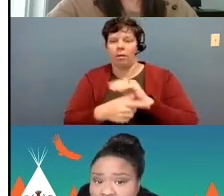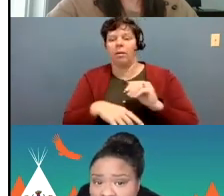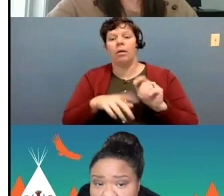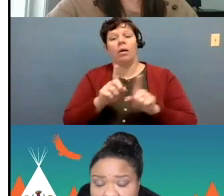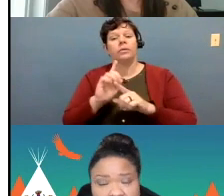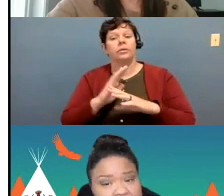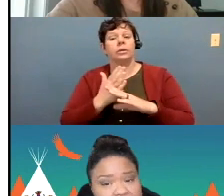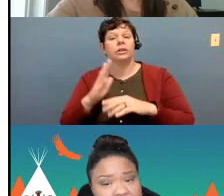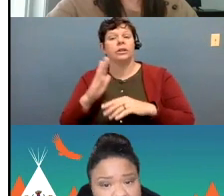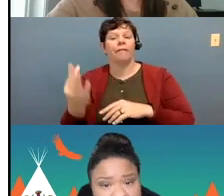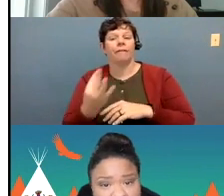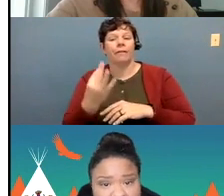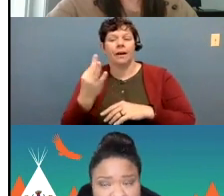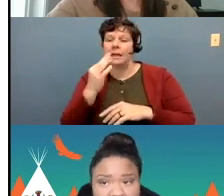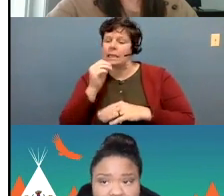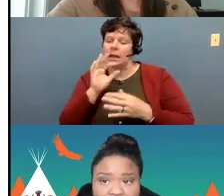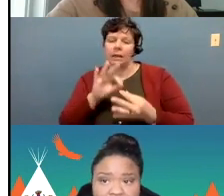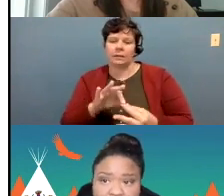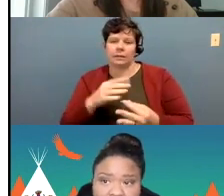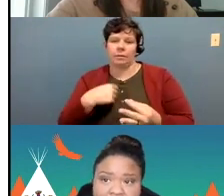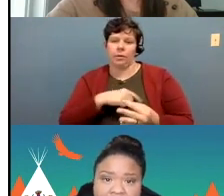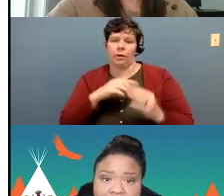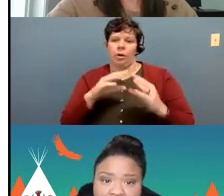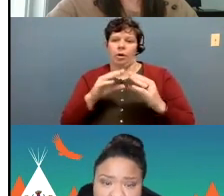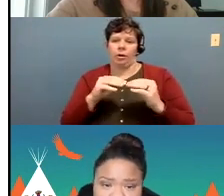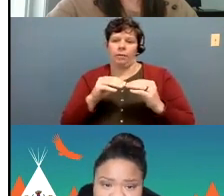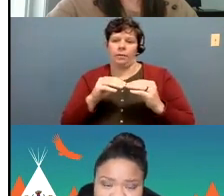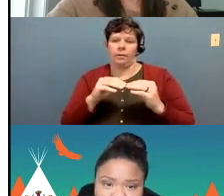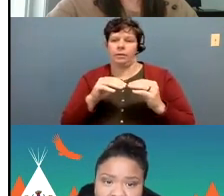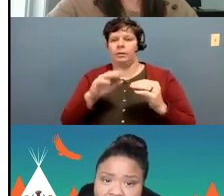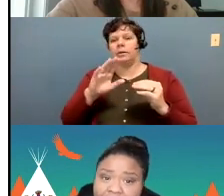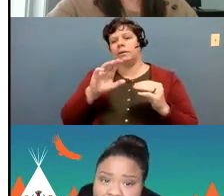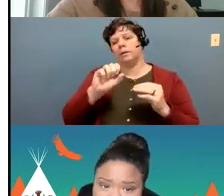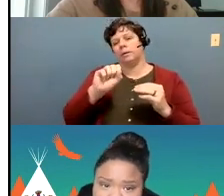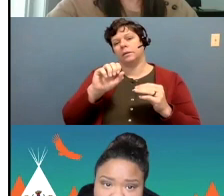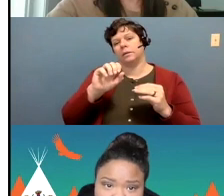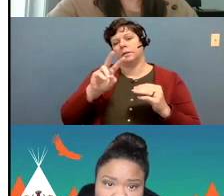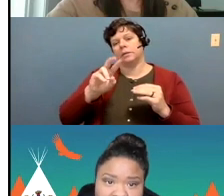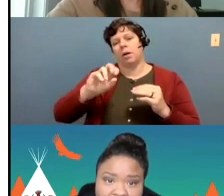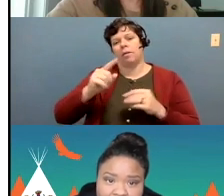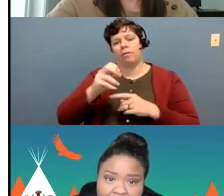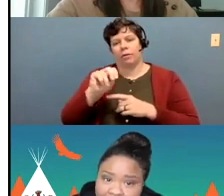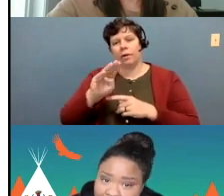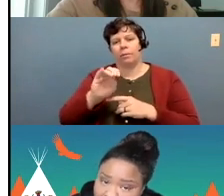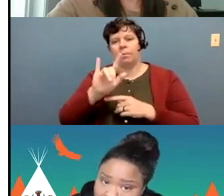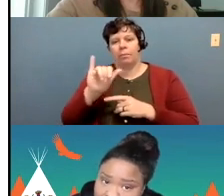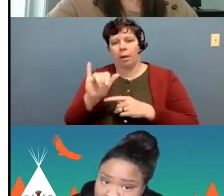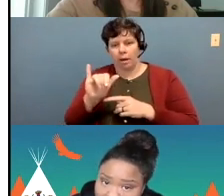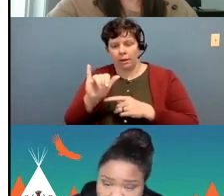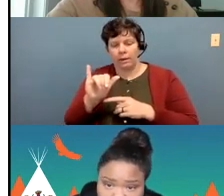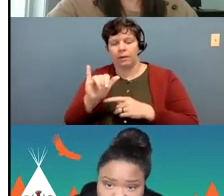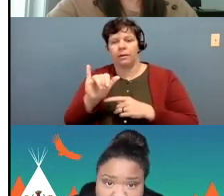on Friday, this is not associated with our conference, but the Sovereign Bodies Institute, also building a database around MMIW